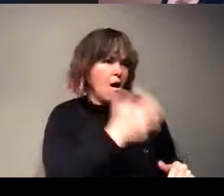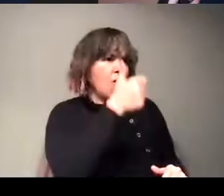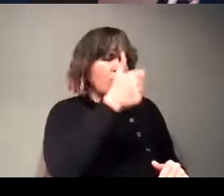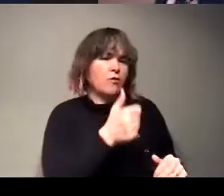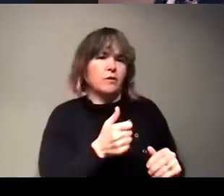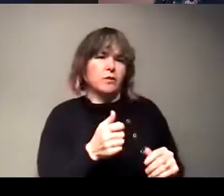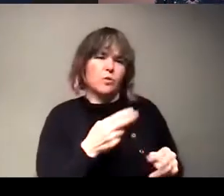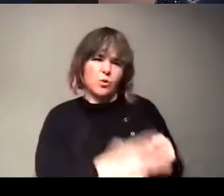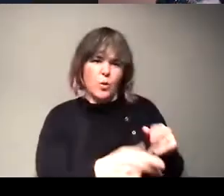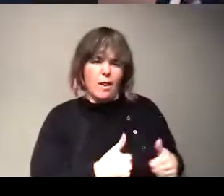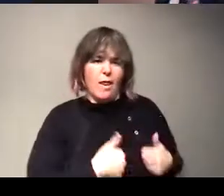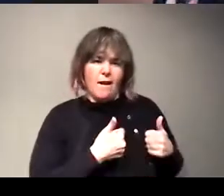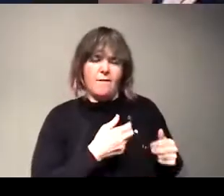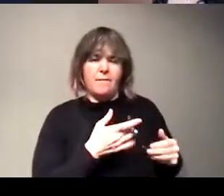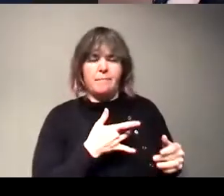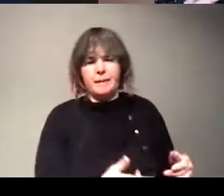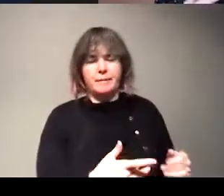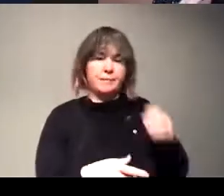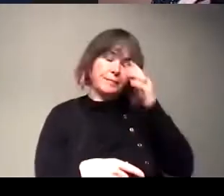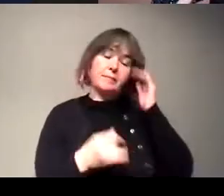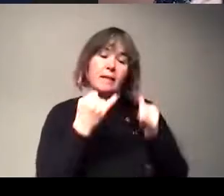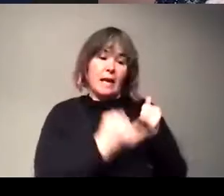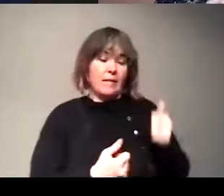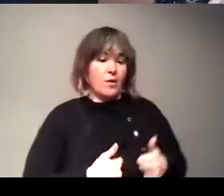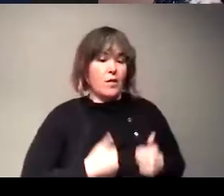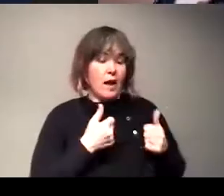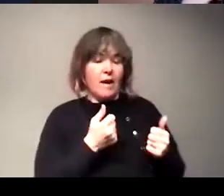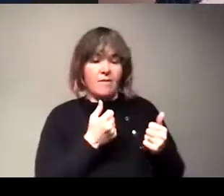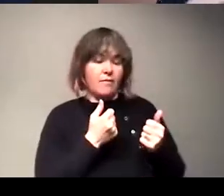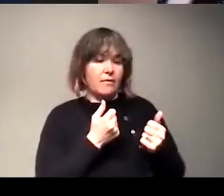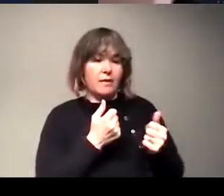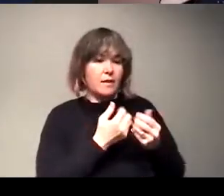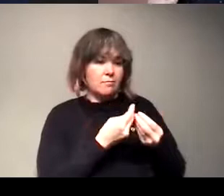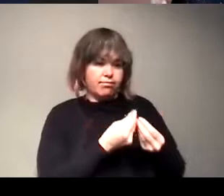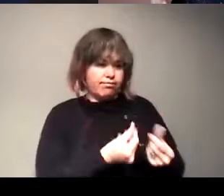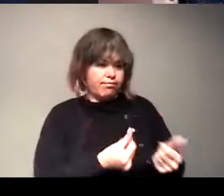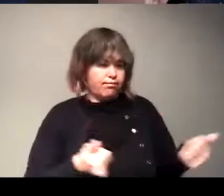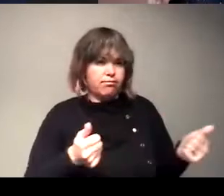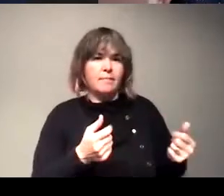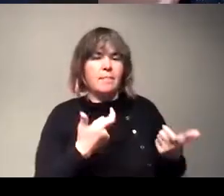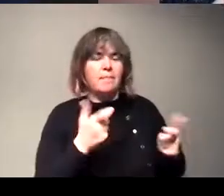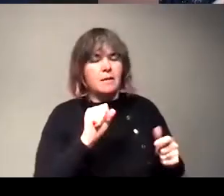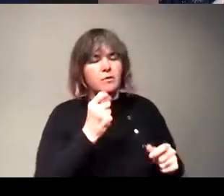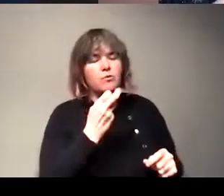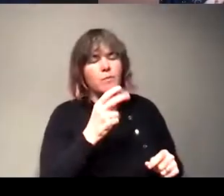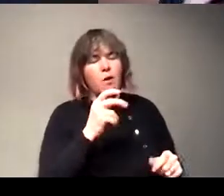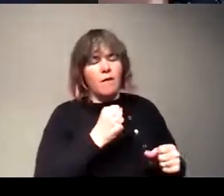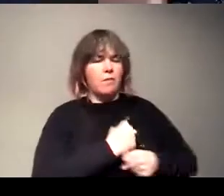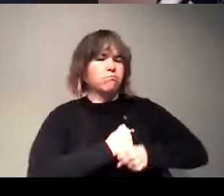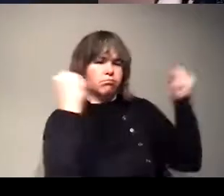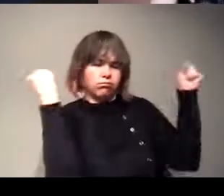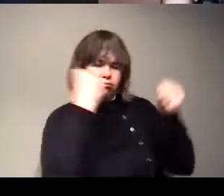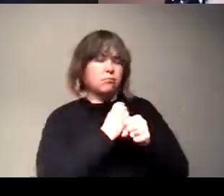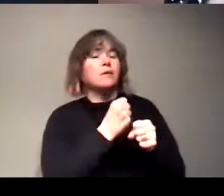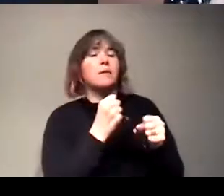have much shorter lives. At the end of their life, when they've burned through all of their fuel, they go into this really big supernova explosion.